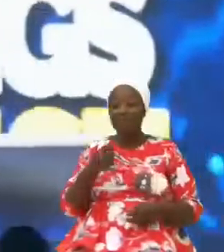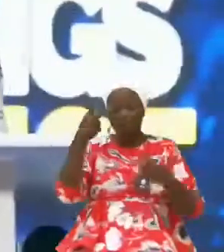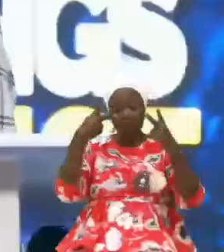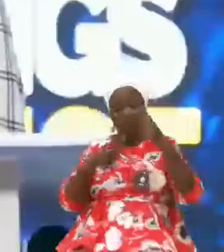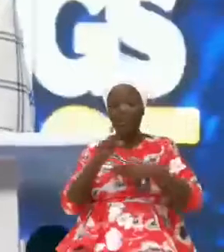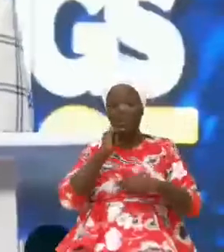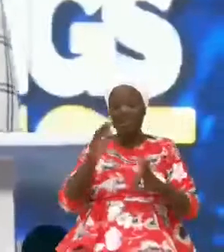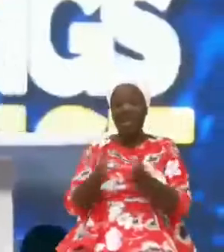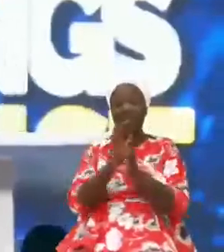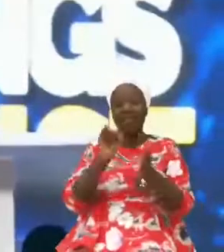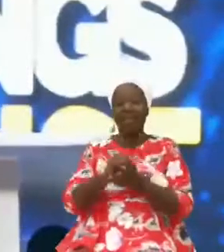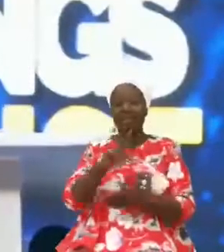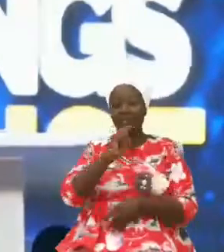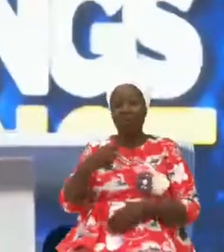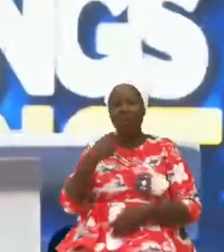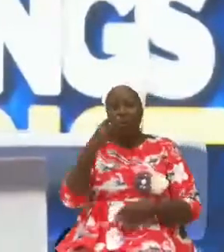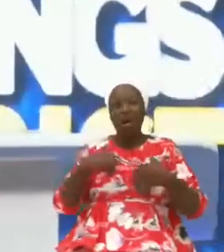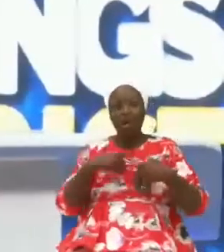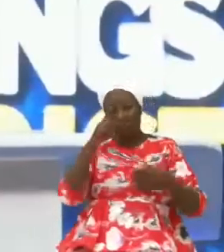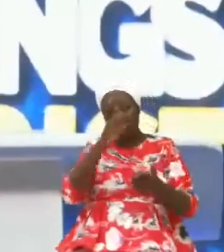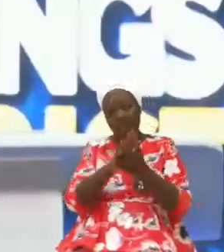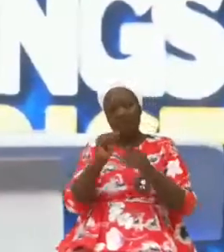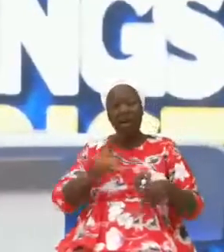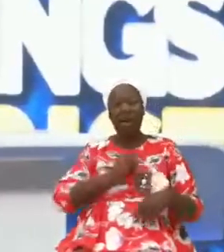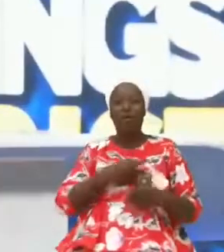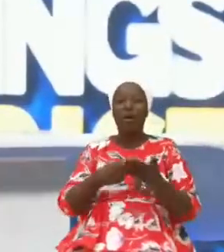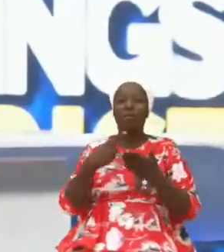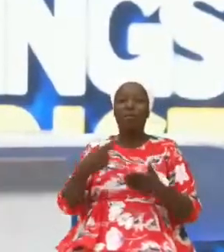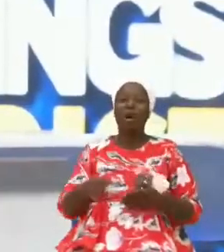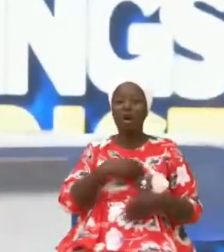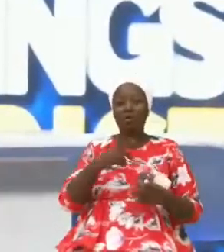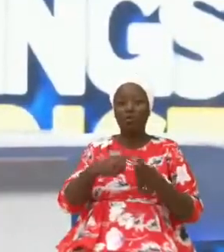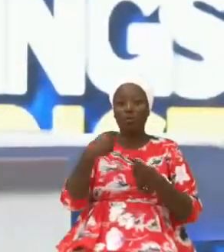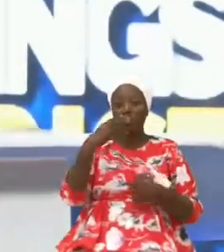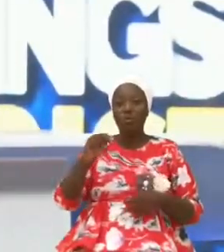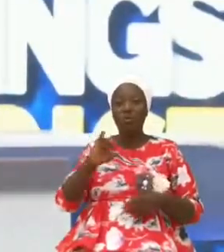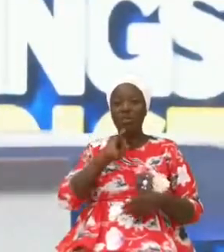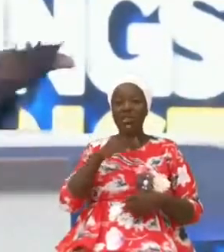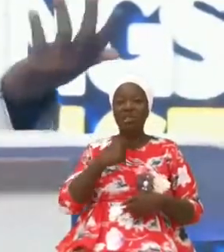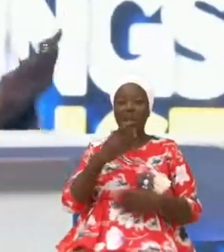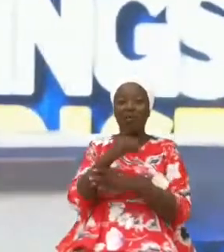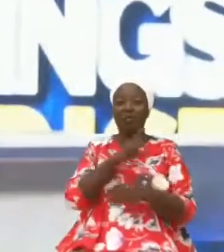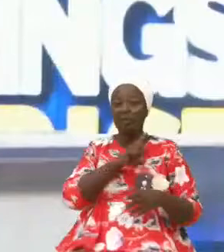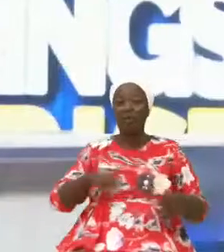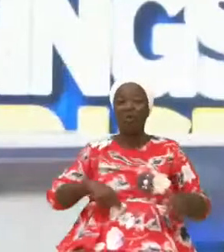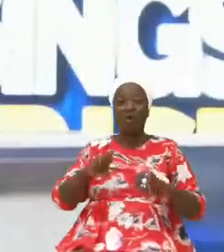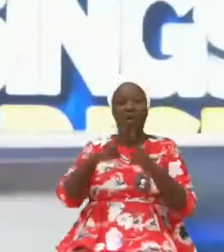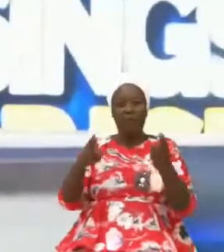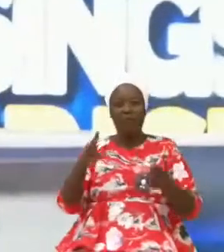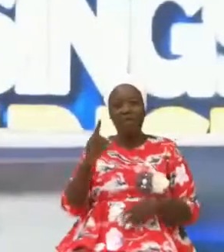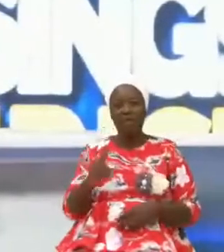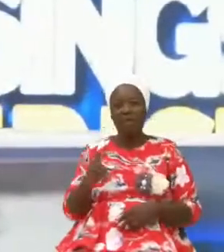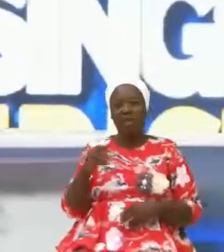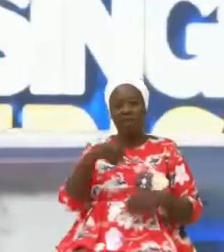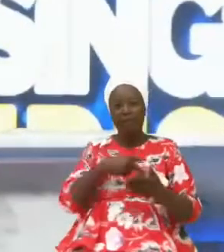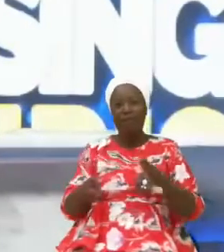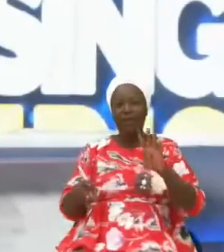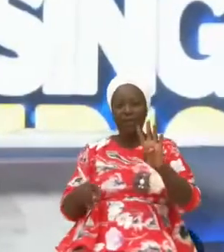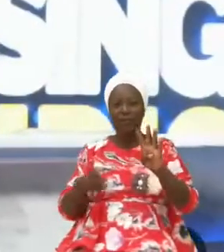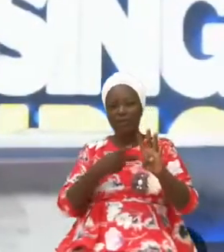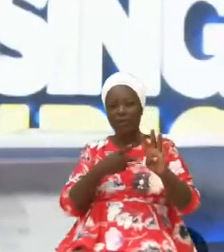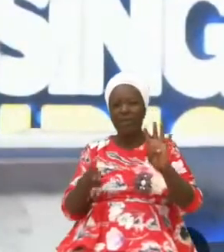is asking the question, was believed our report? And to whom is the arm of the